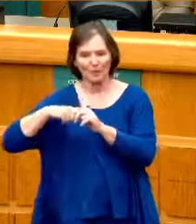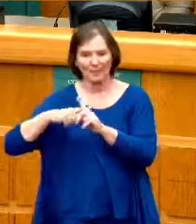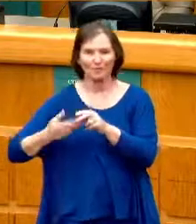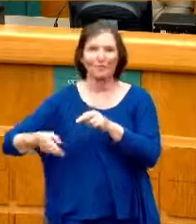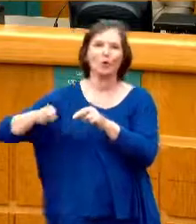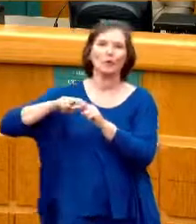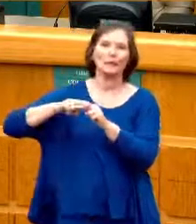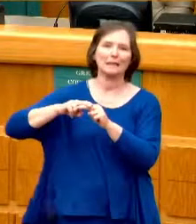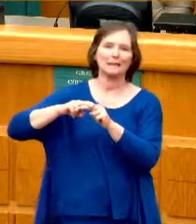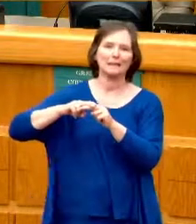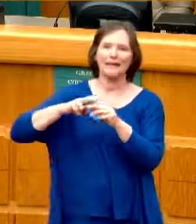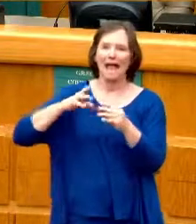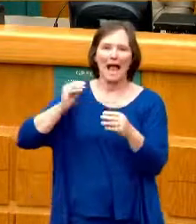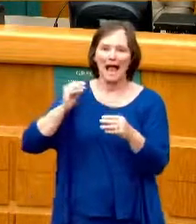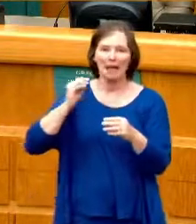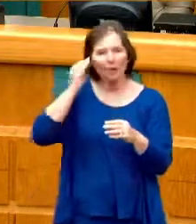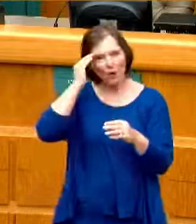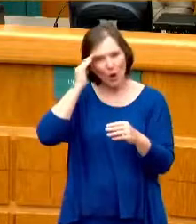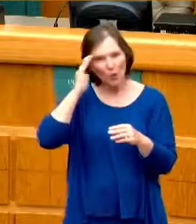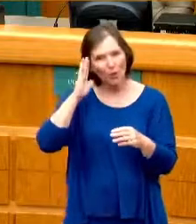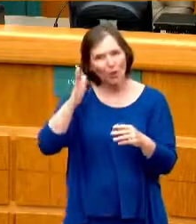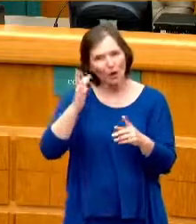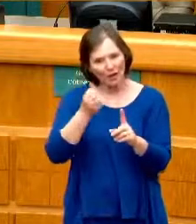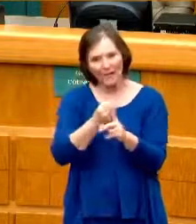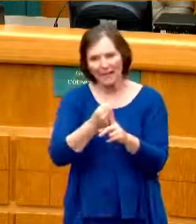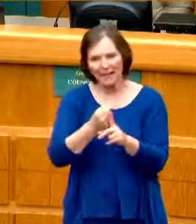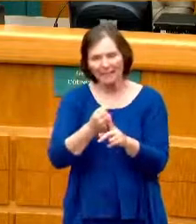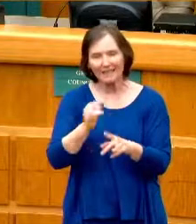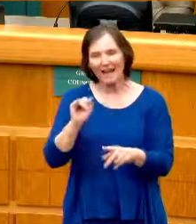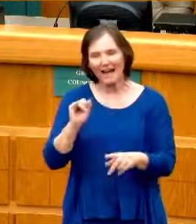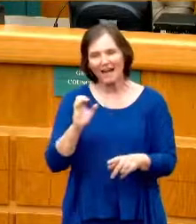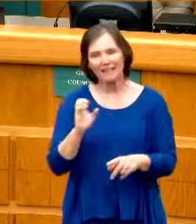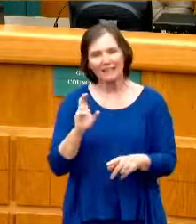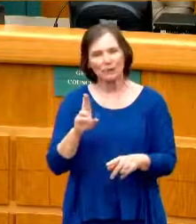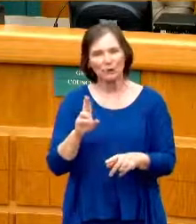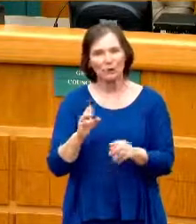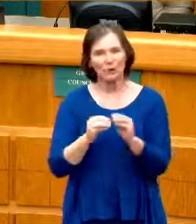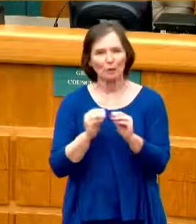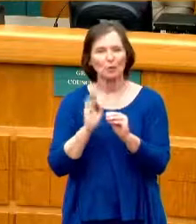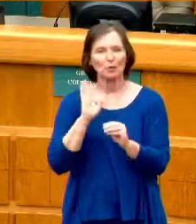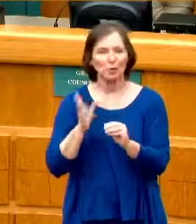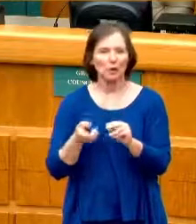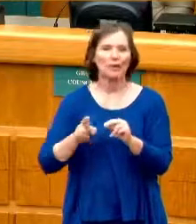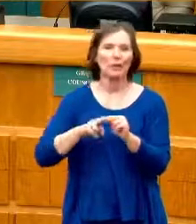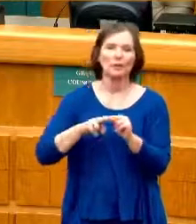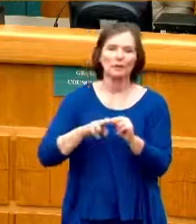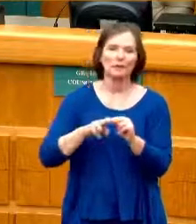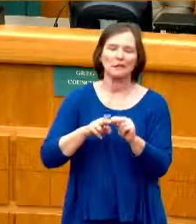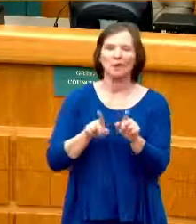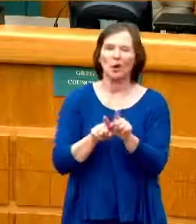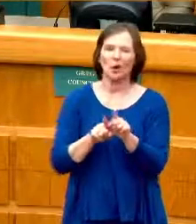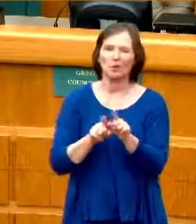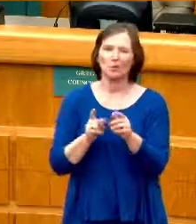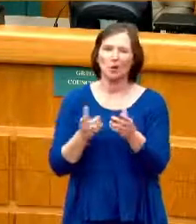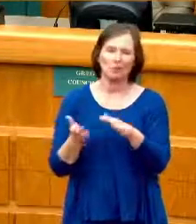that ICU patient numbers go up as well, and sometimes even deaths will rise.